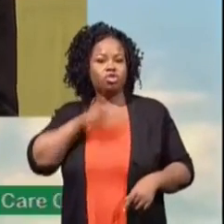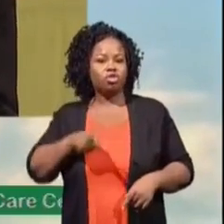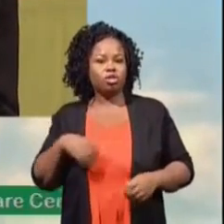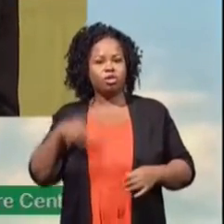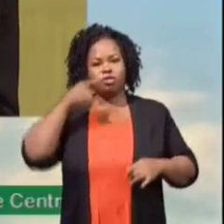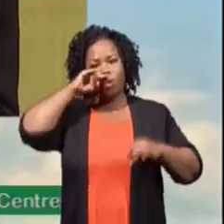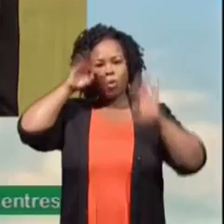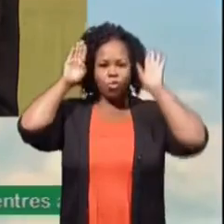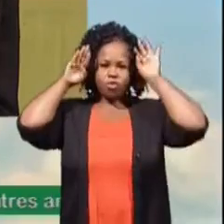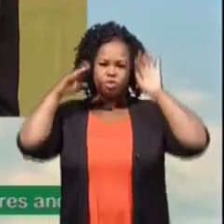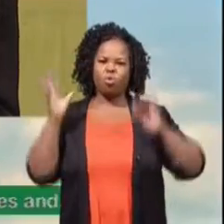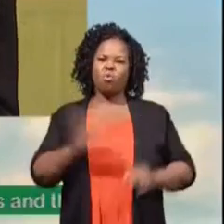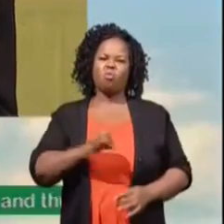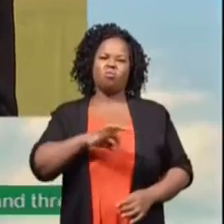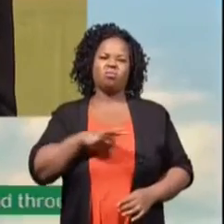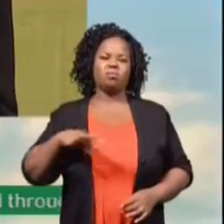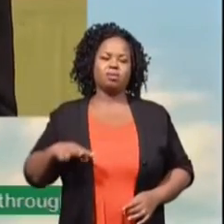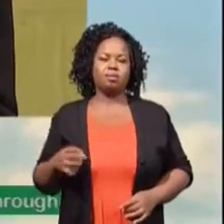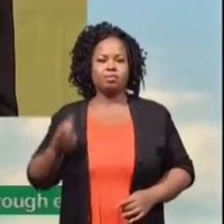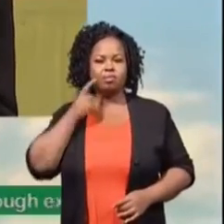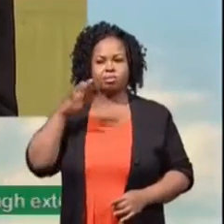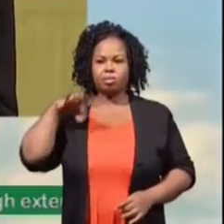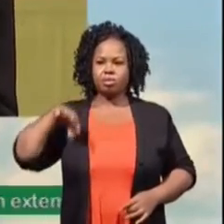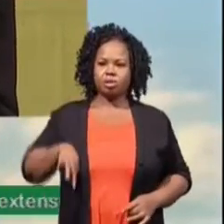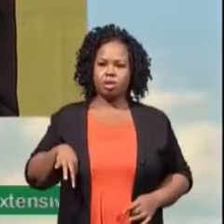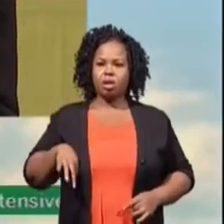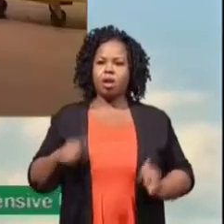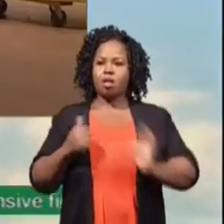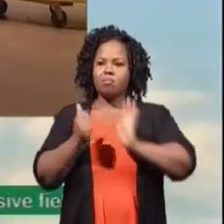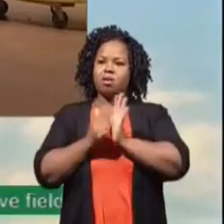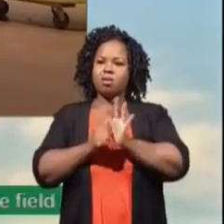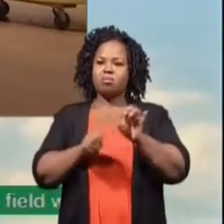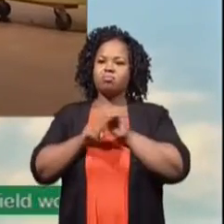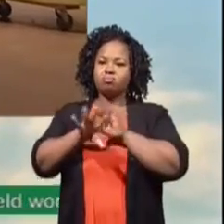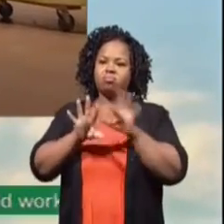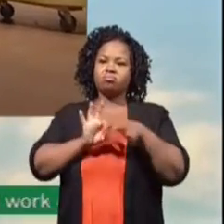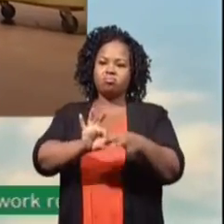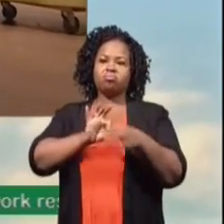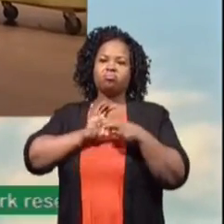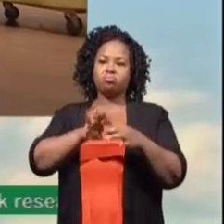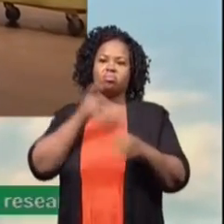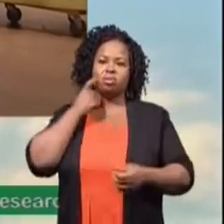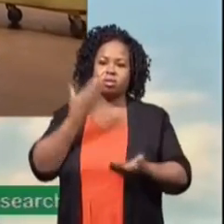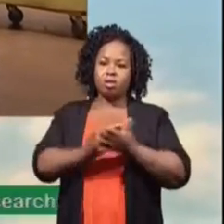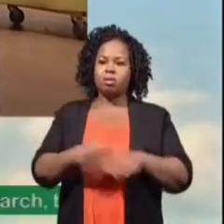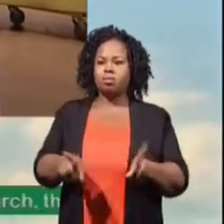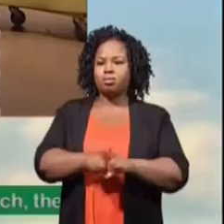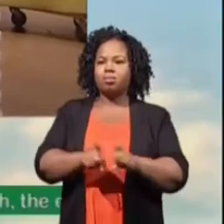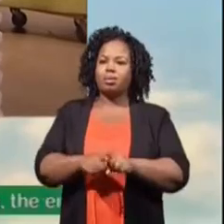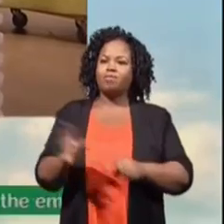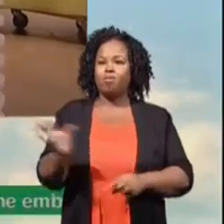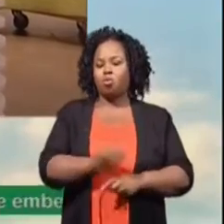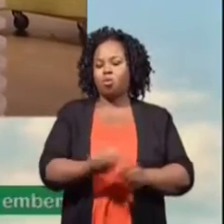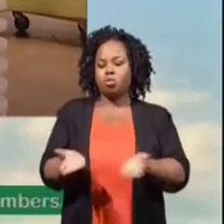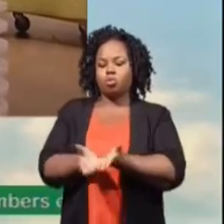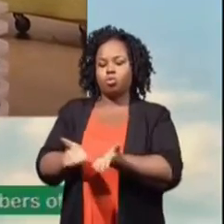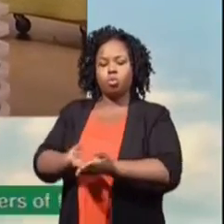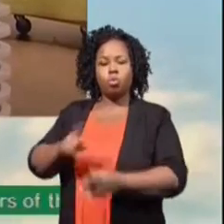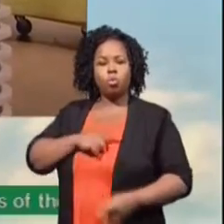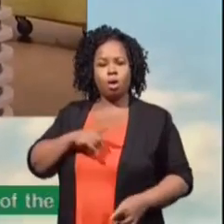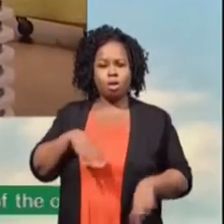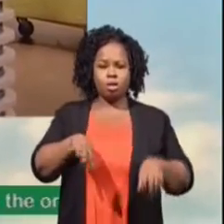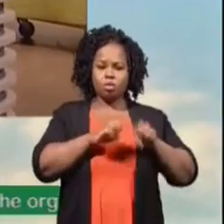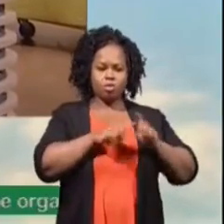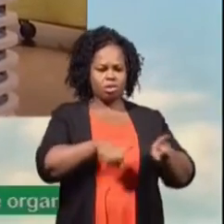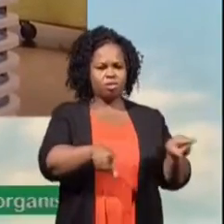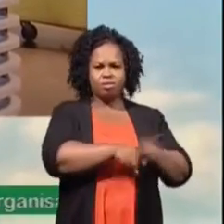actually the entire staff as a crash bahole imali e market related masikhuluma nge market related efanayo nabase skolweni because a crash it's